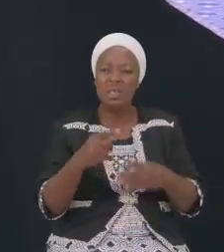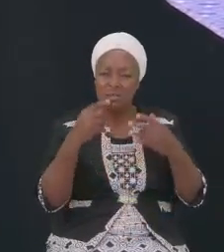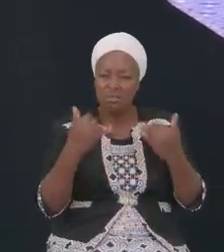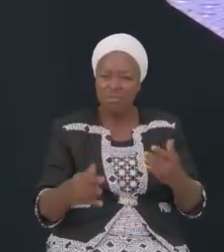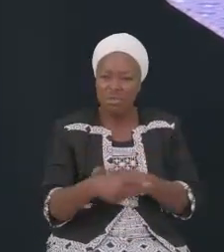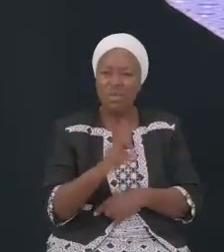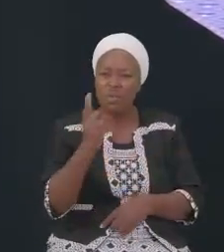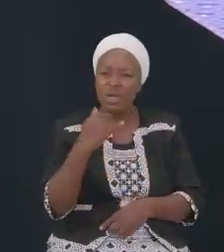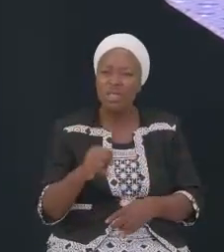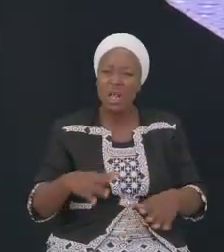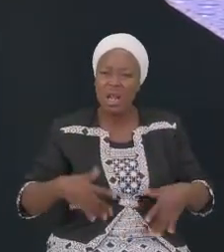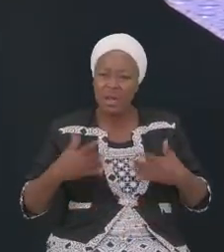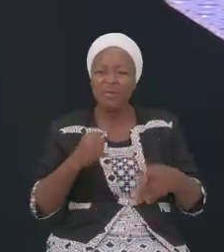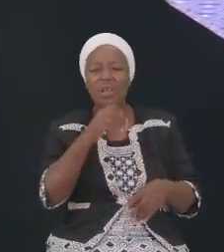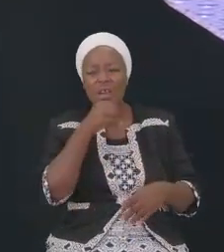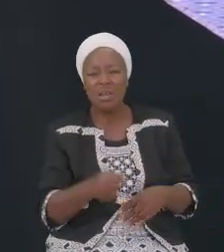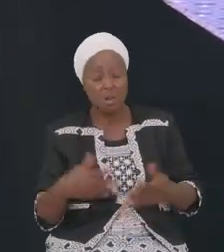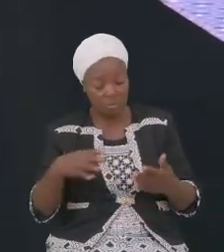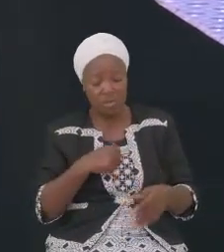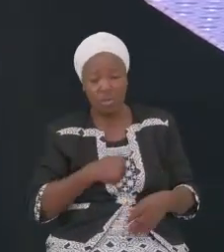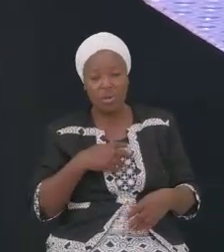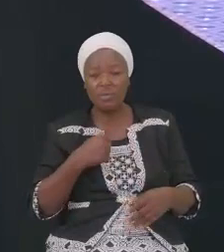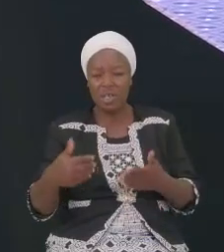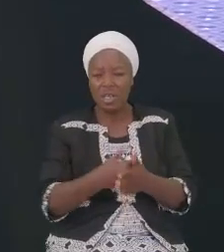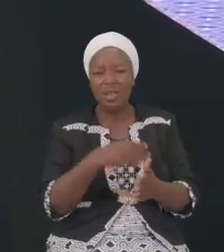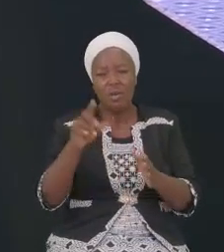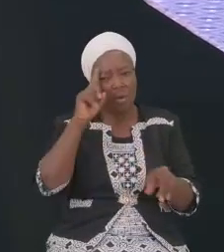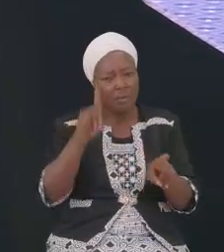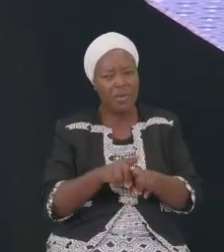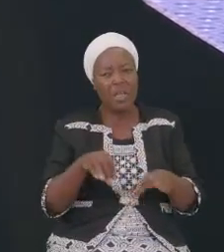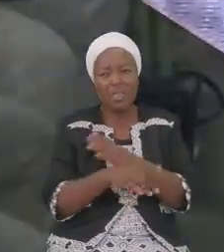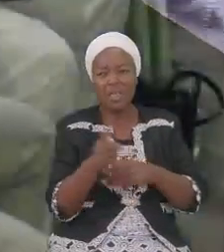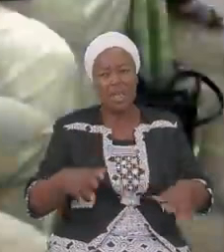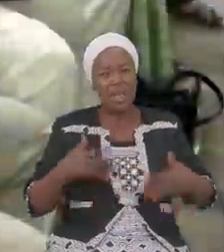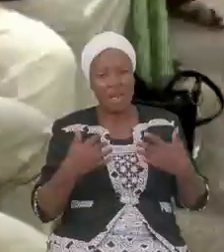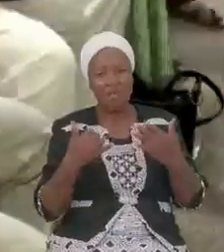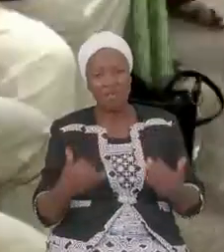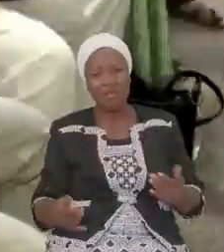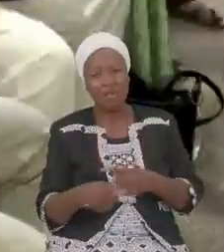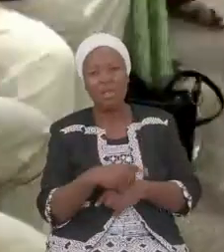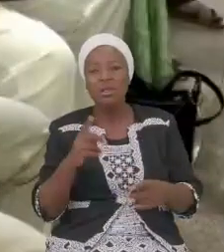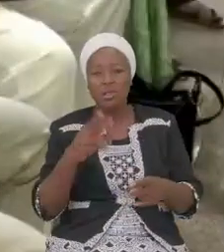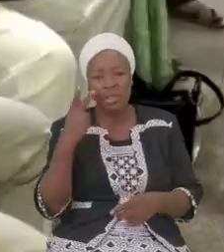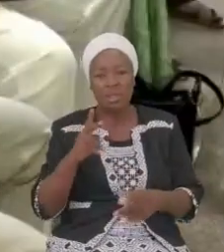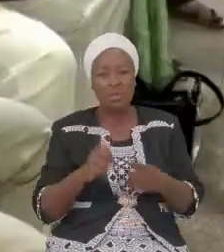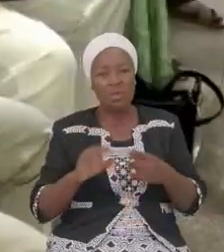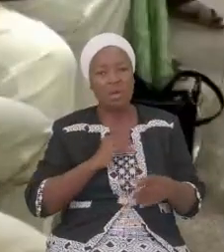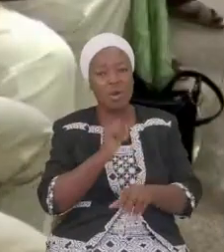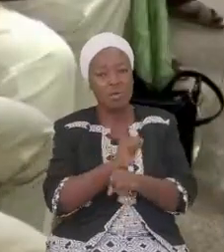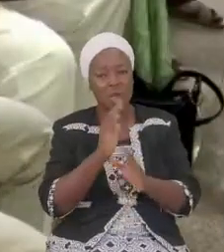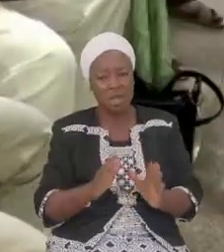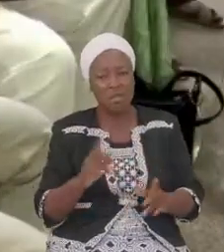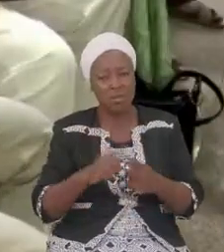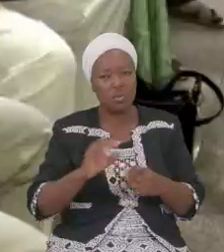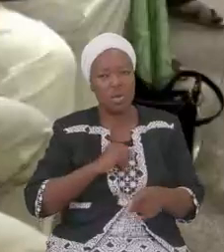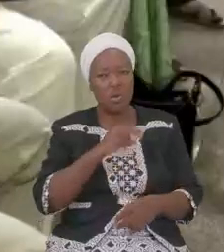the life of the new covenant in their lives today? Come to our own workers and come to our own